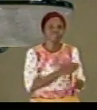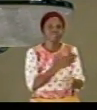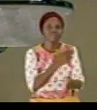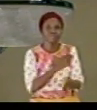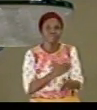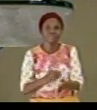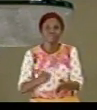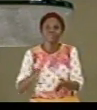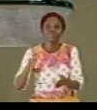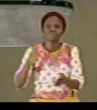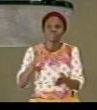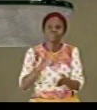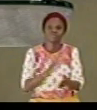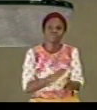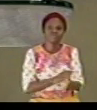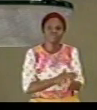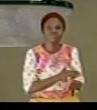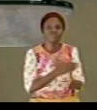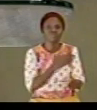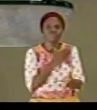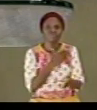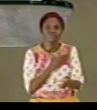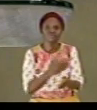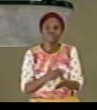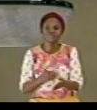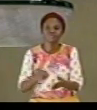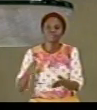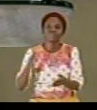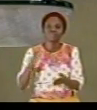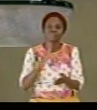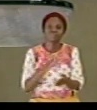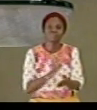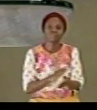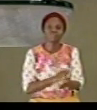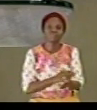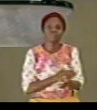Hosanna in the